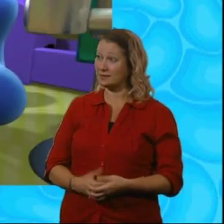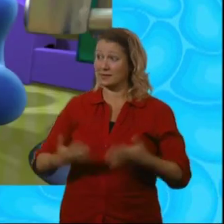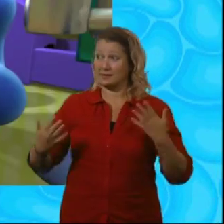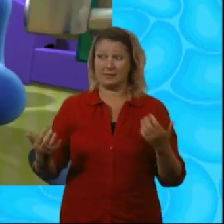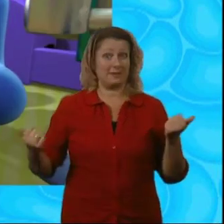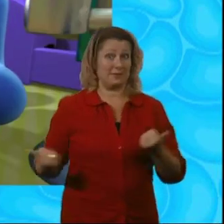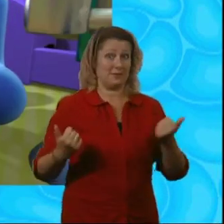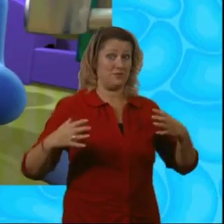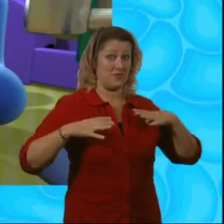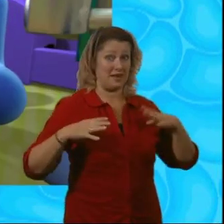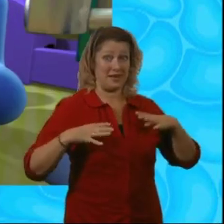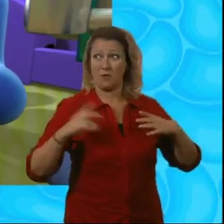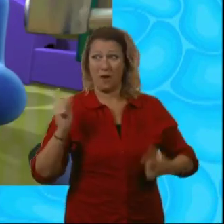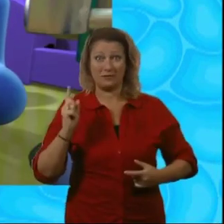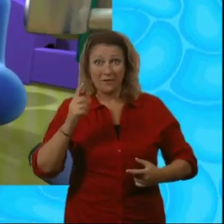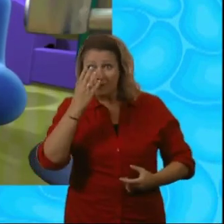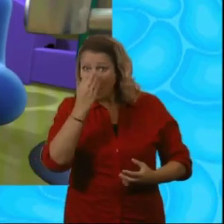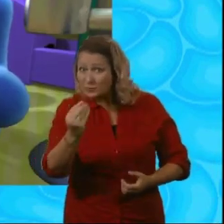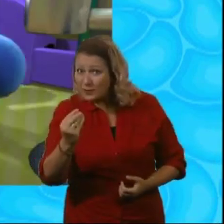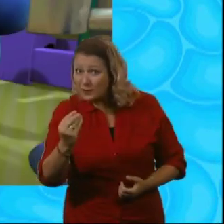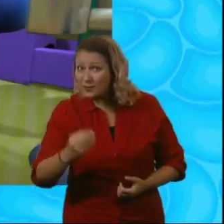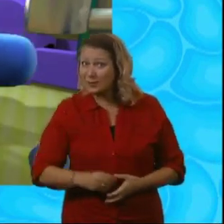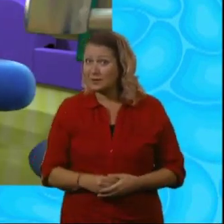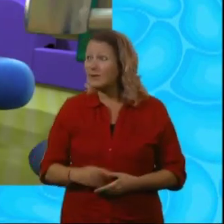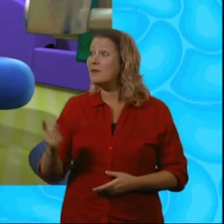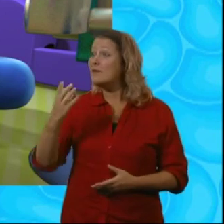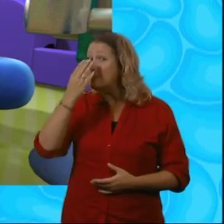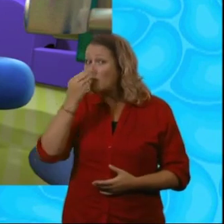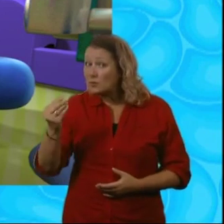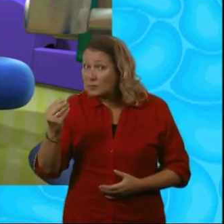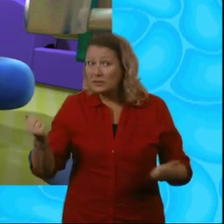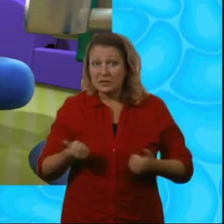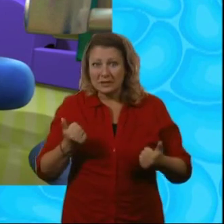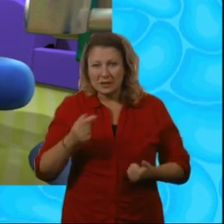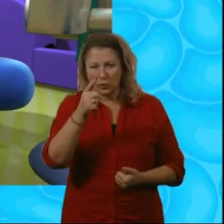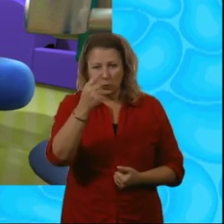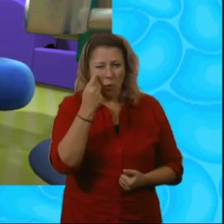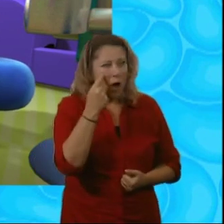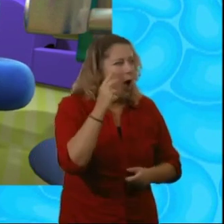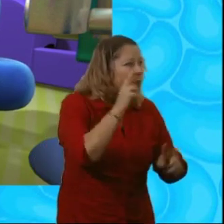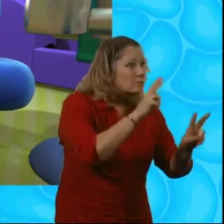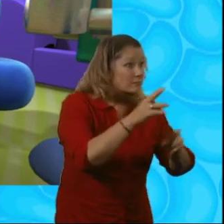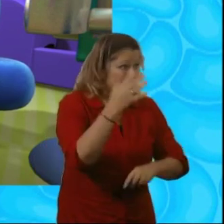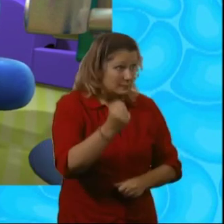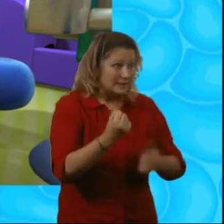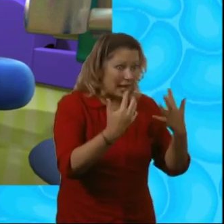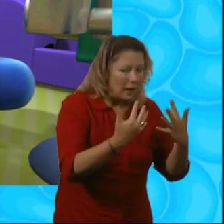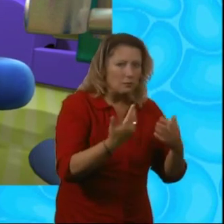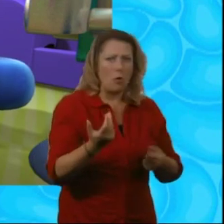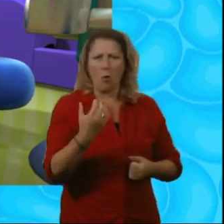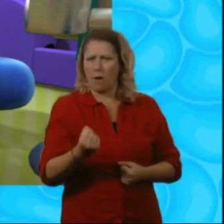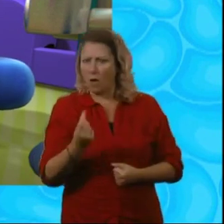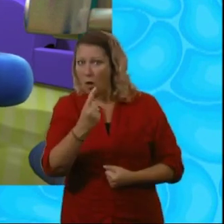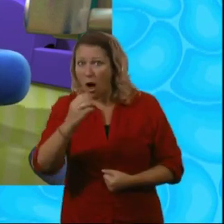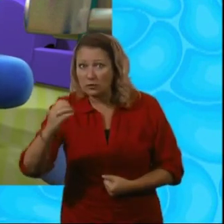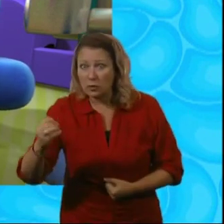Everyone get ready for the photo. And when we've taken the photo, see if you can find things there are 10 of, or 100 of,